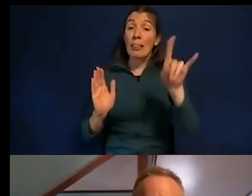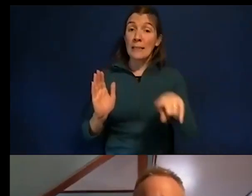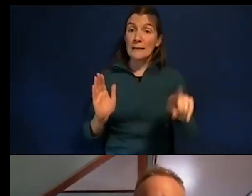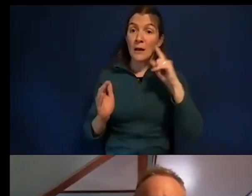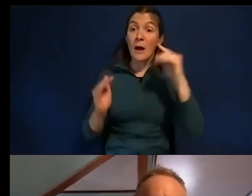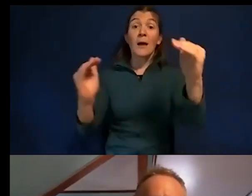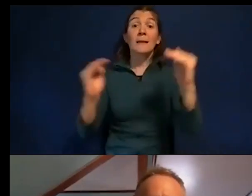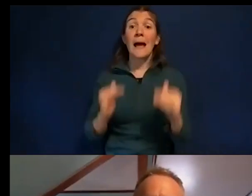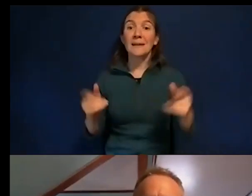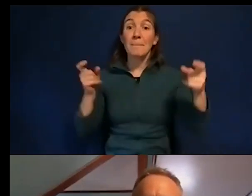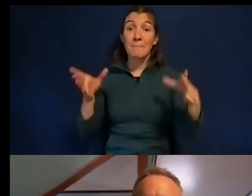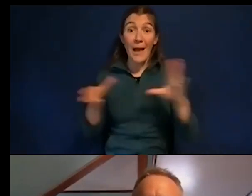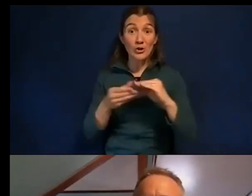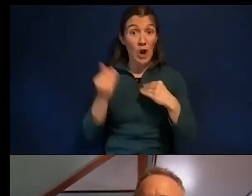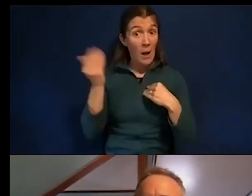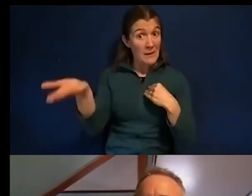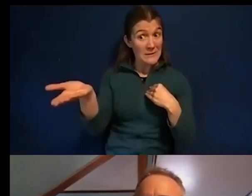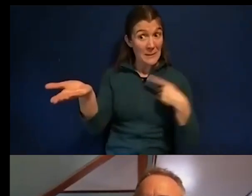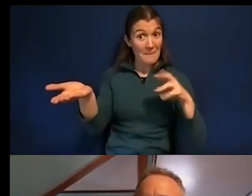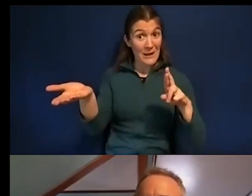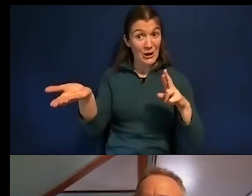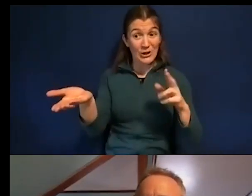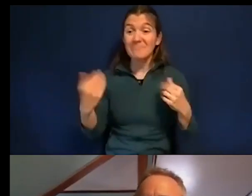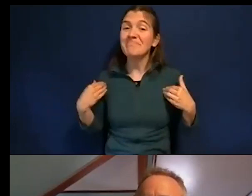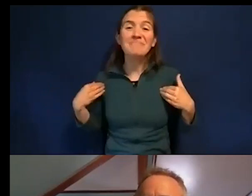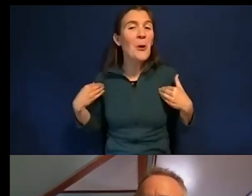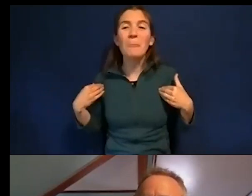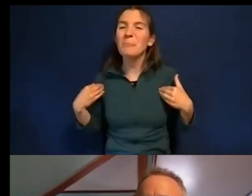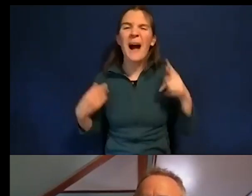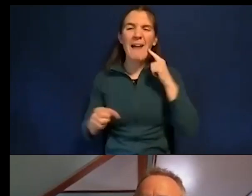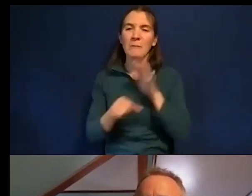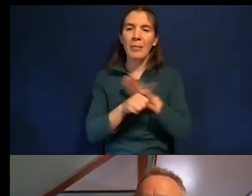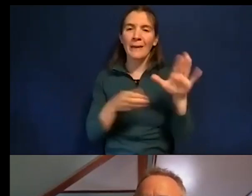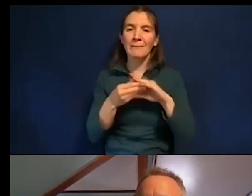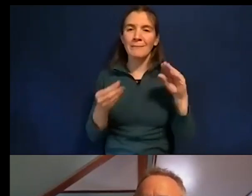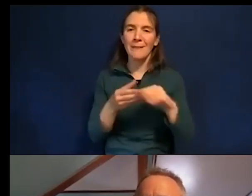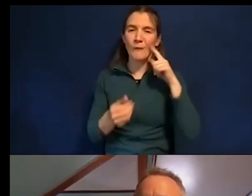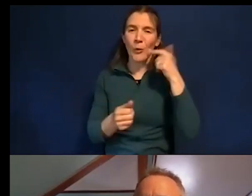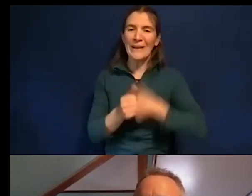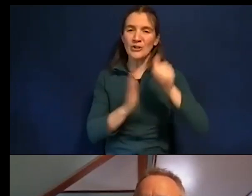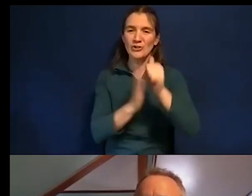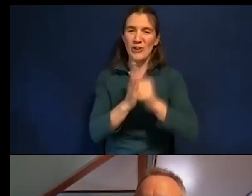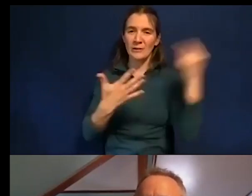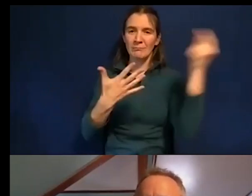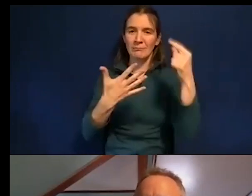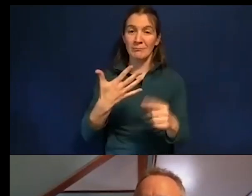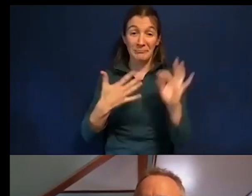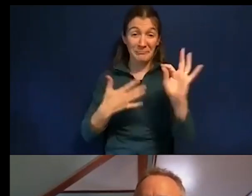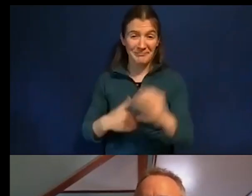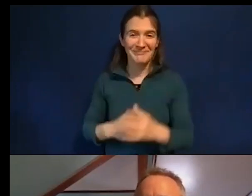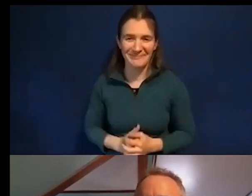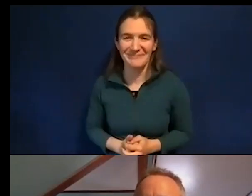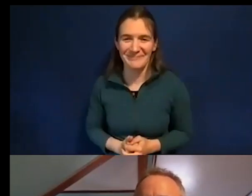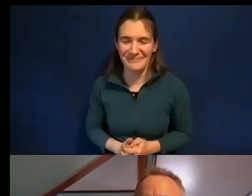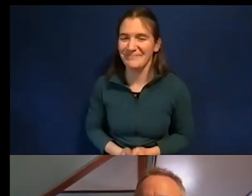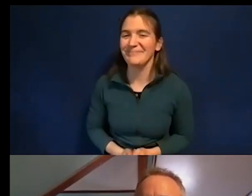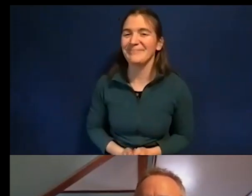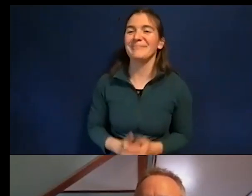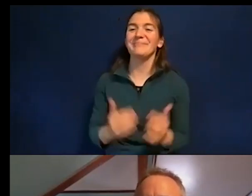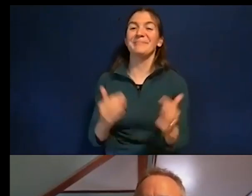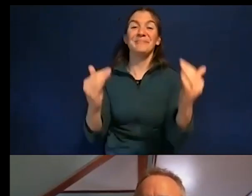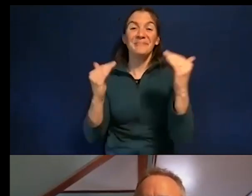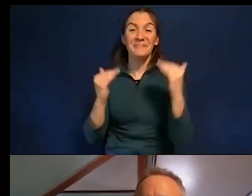next? Manager's comments. I'll have comments on individual items, but I don't have anything right now. Thank you. Great. And are